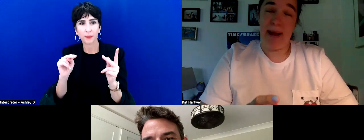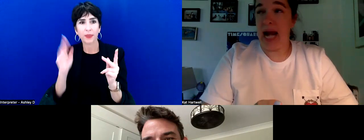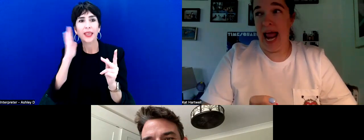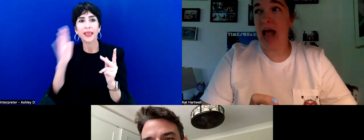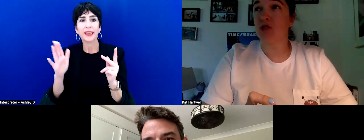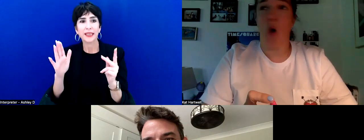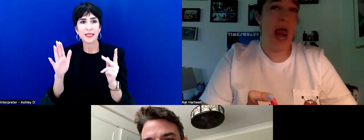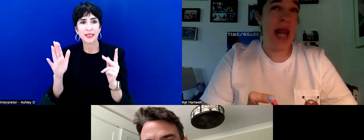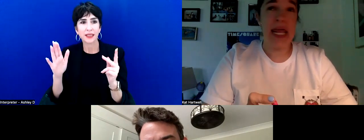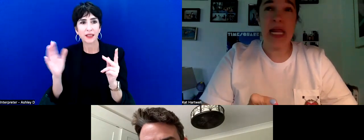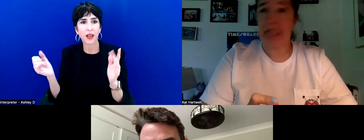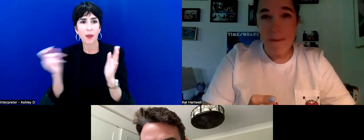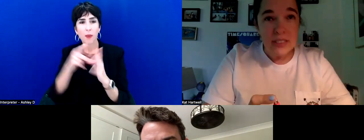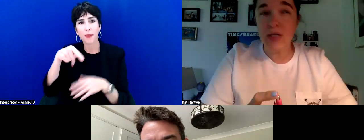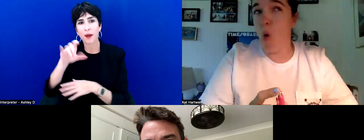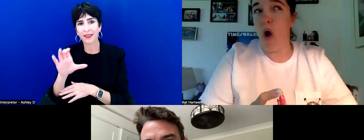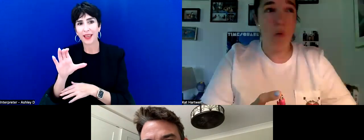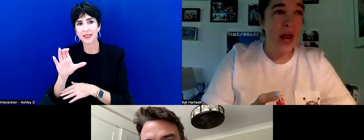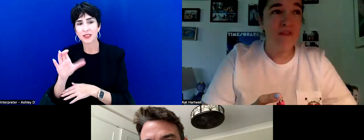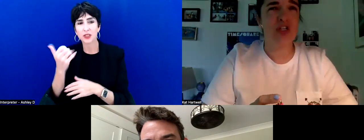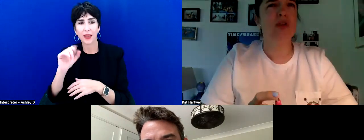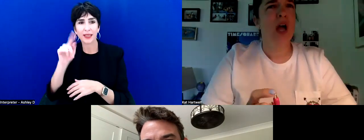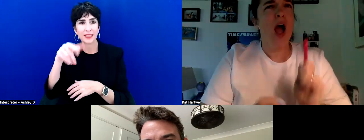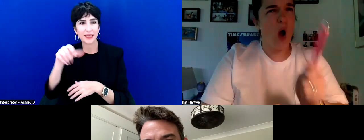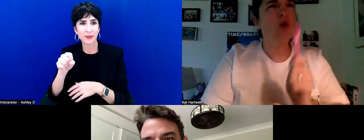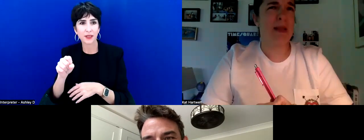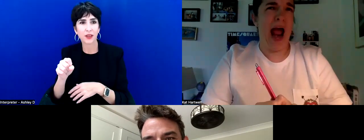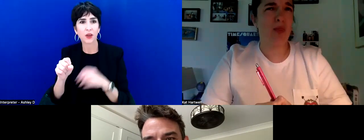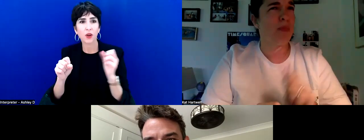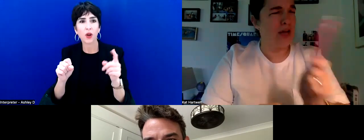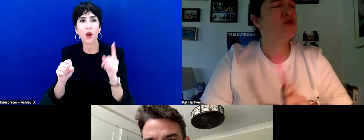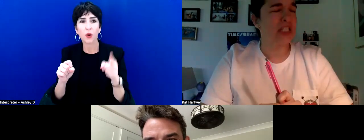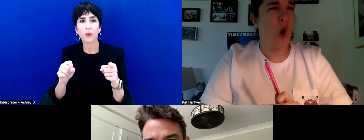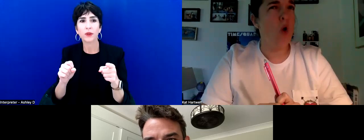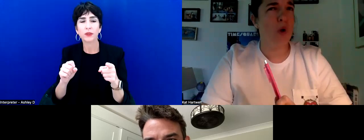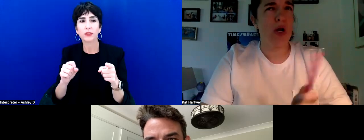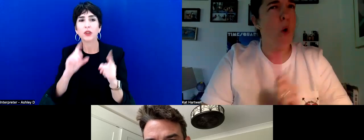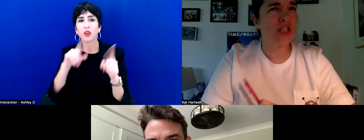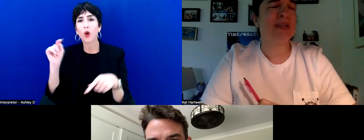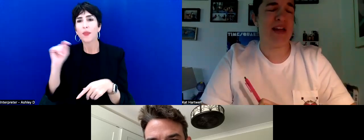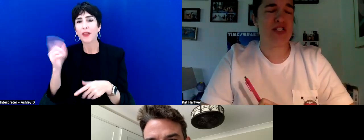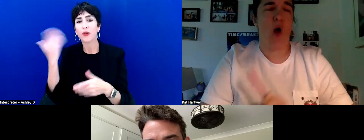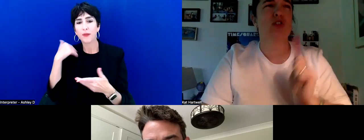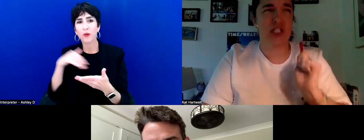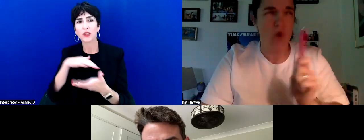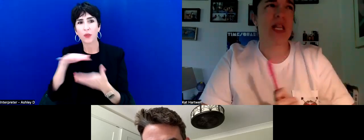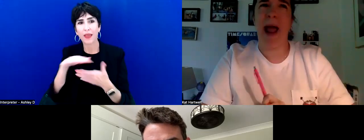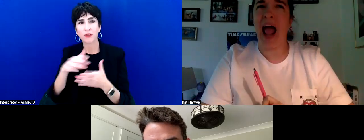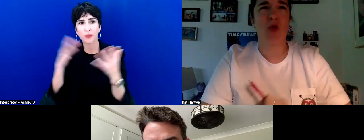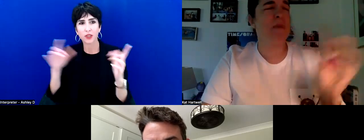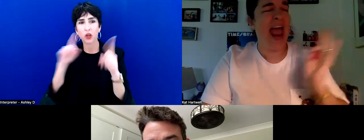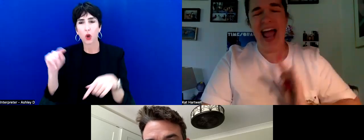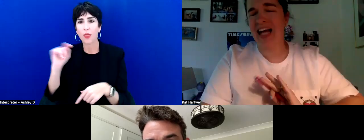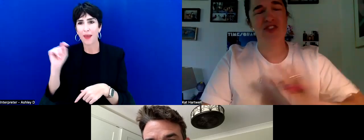on my podcast or any tips or whatever. She goes, go to the bathroom. Like you just told me when you watch my TV show. Just go